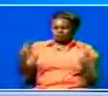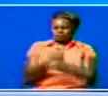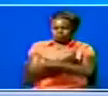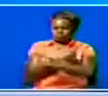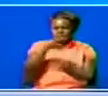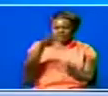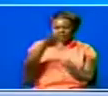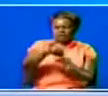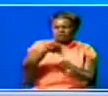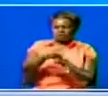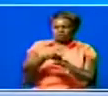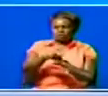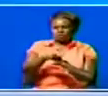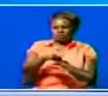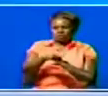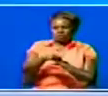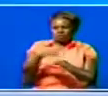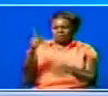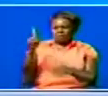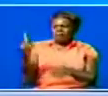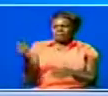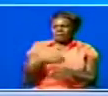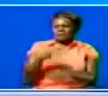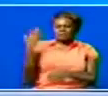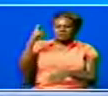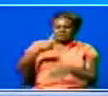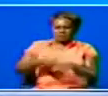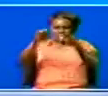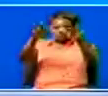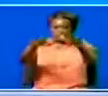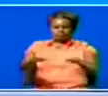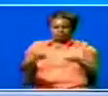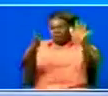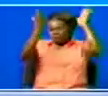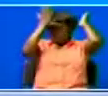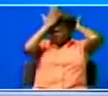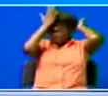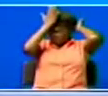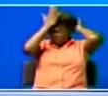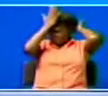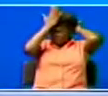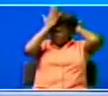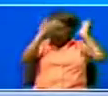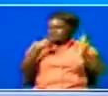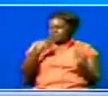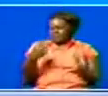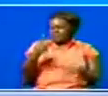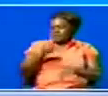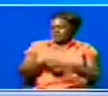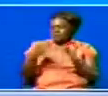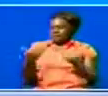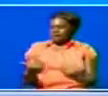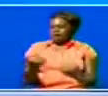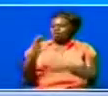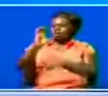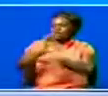his election over 1 month ago. Now, while presiding over the exercise, Archbishop Jackson Olesapit said it was high time church